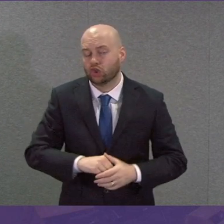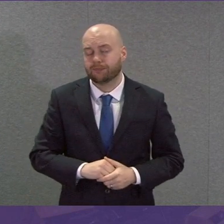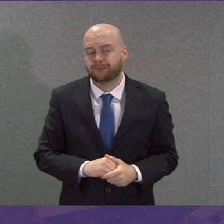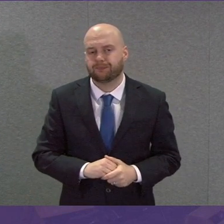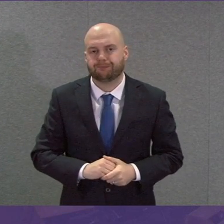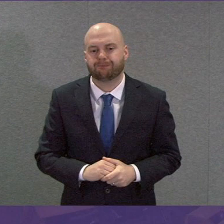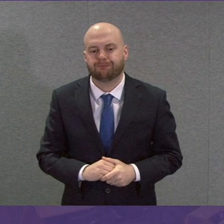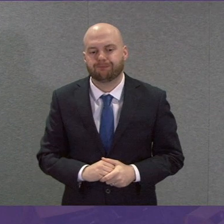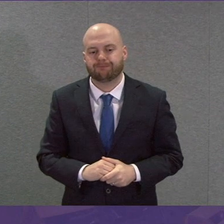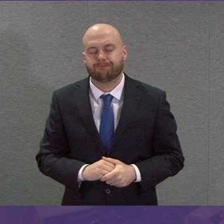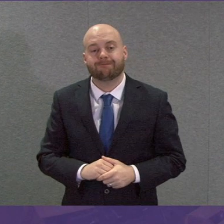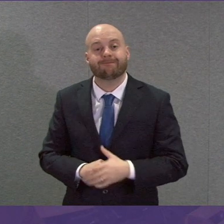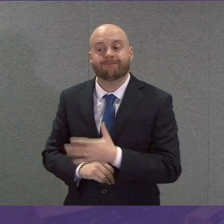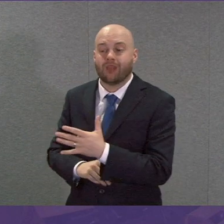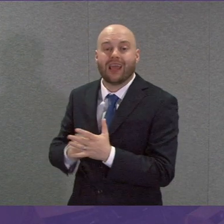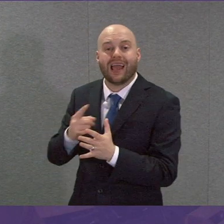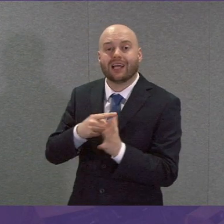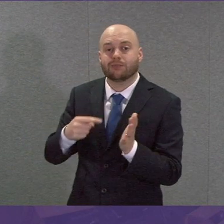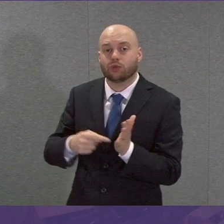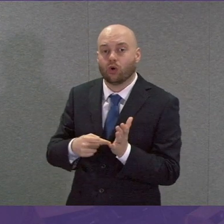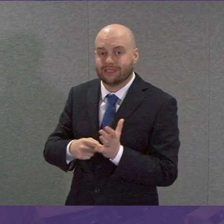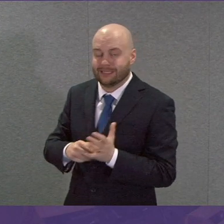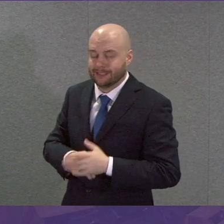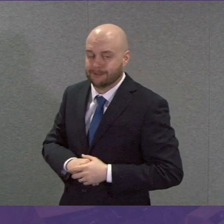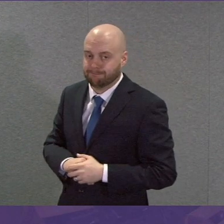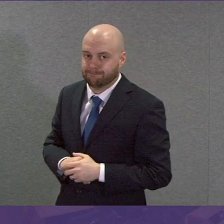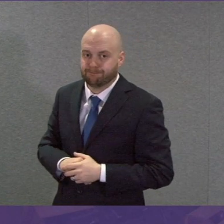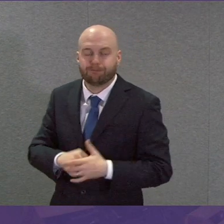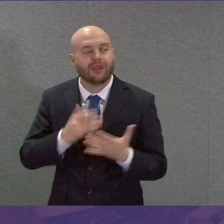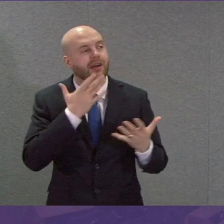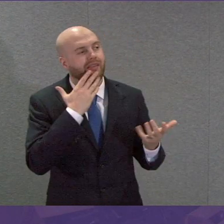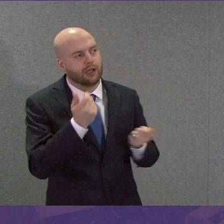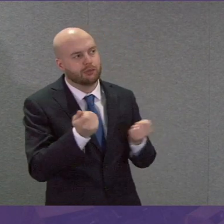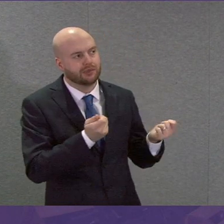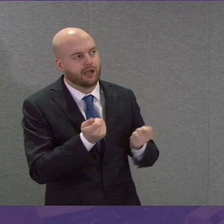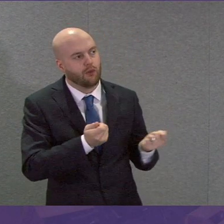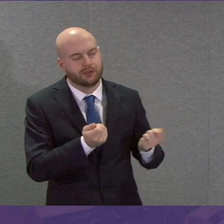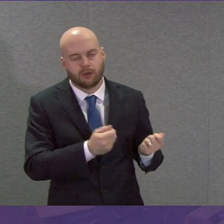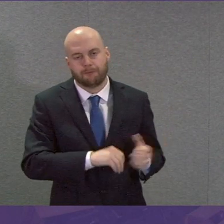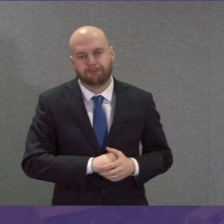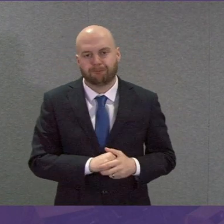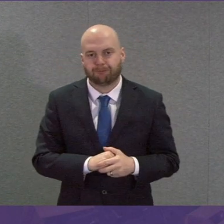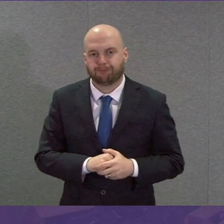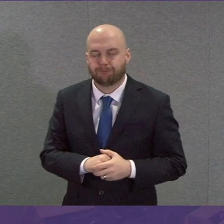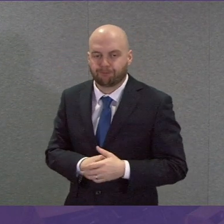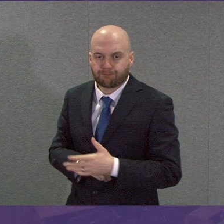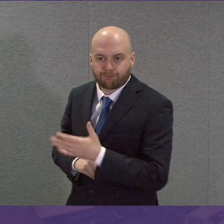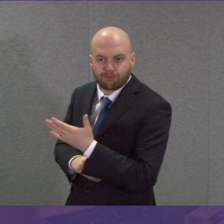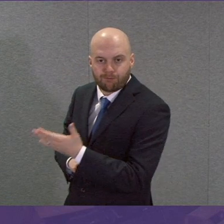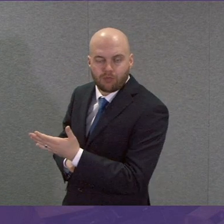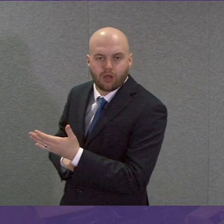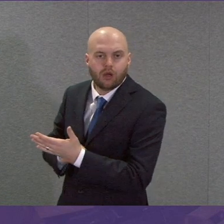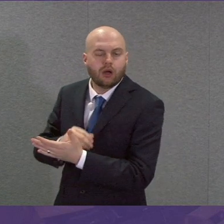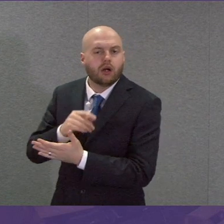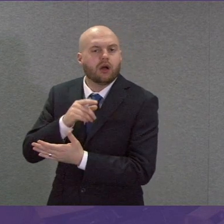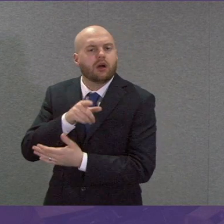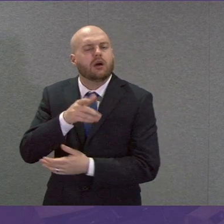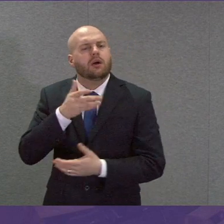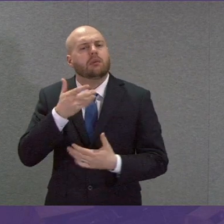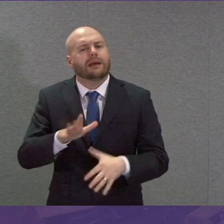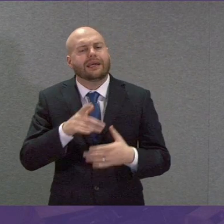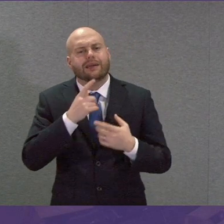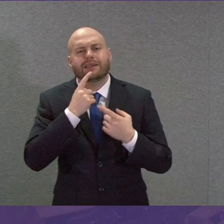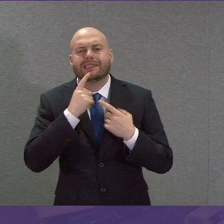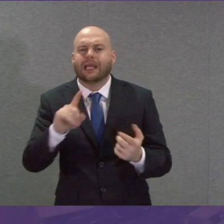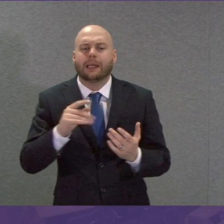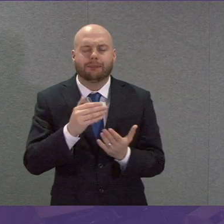Adam Tompkins, followed by Bruce Crawford. Thank you, Presiding Officer. The Cabinet Secretary mentioned human rights in his statement. Now, under the Human Rights Act and under the